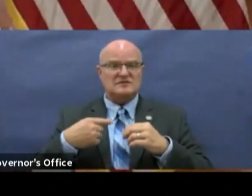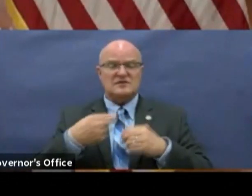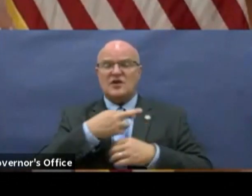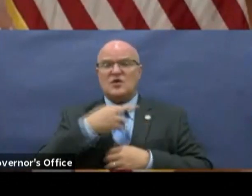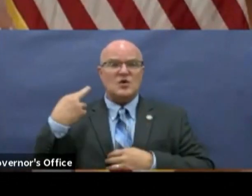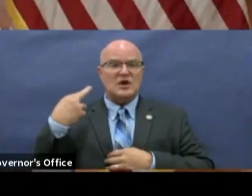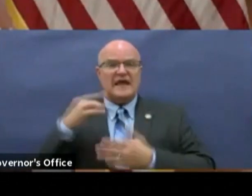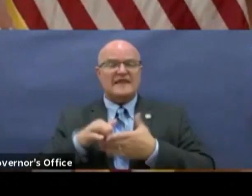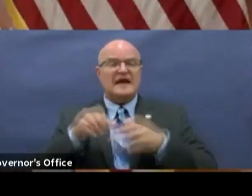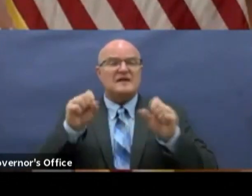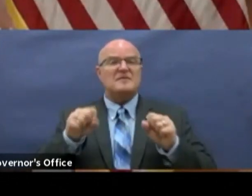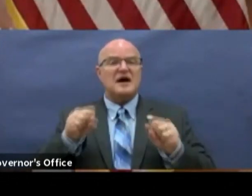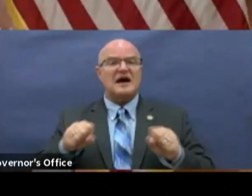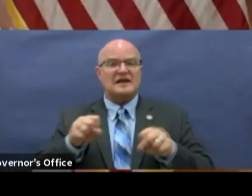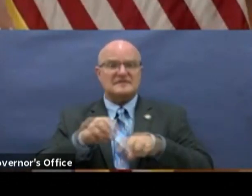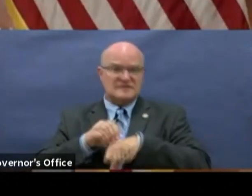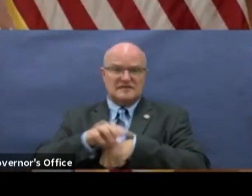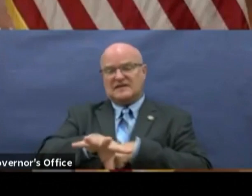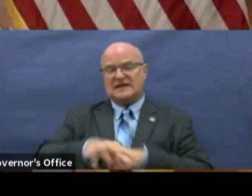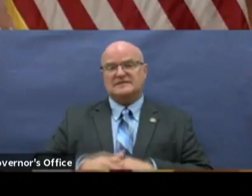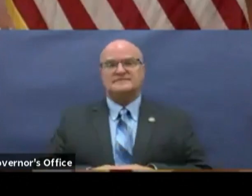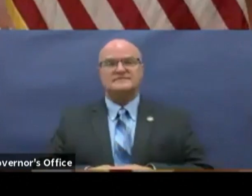might have posed?